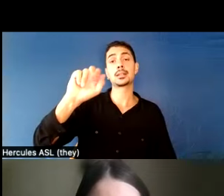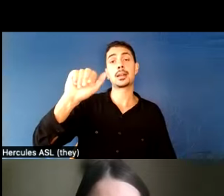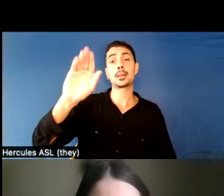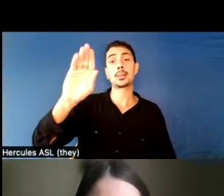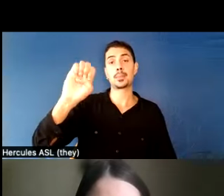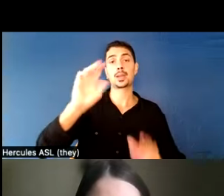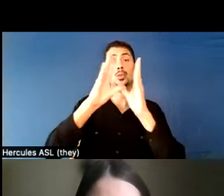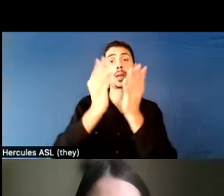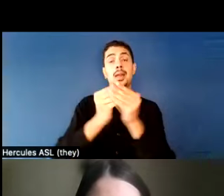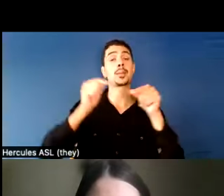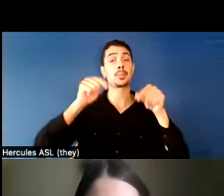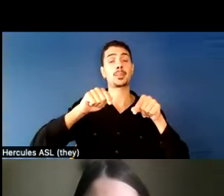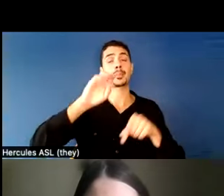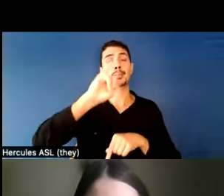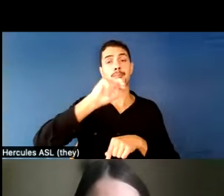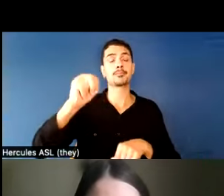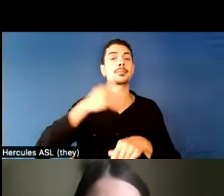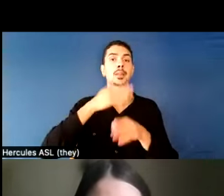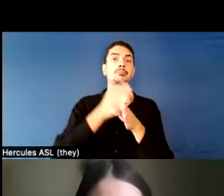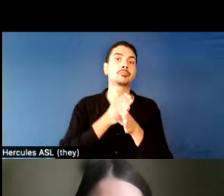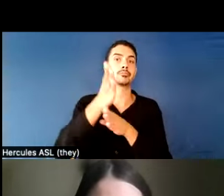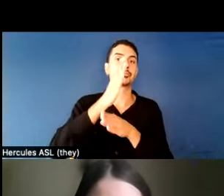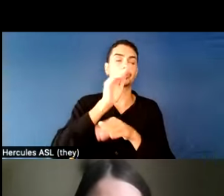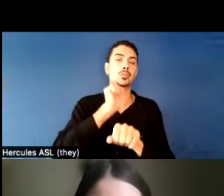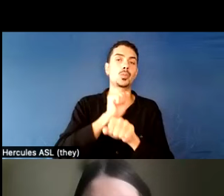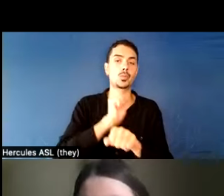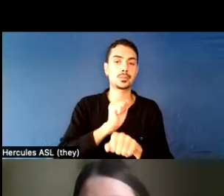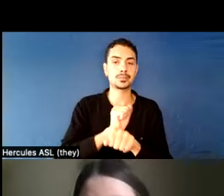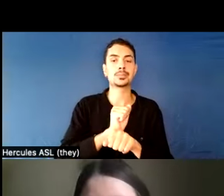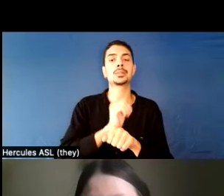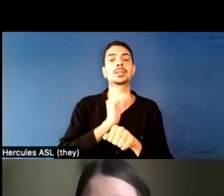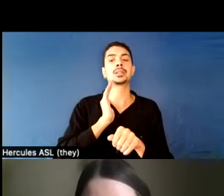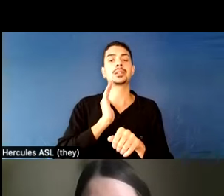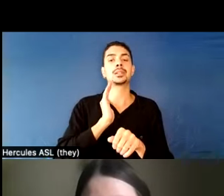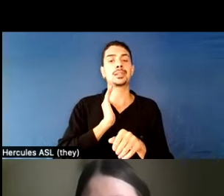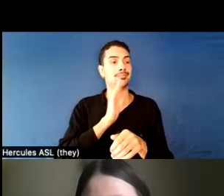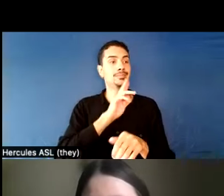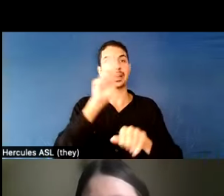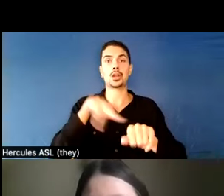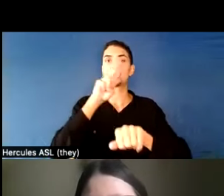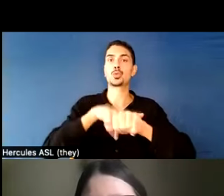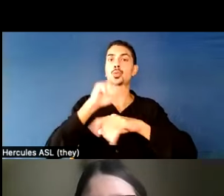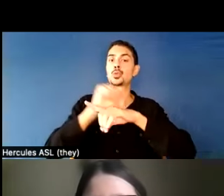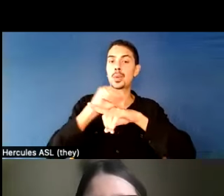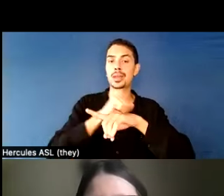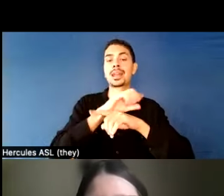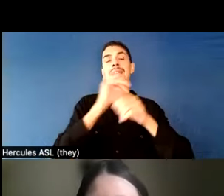And yeah, my primary role here at MIWSAC is part of our National Training and Technical Assistance team.